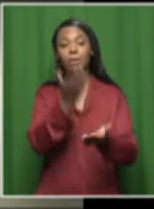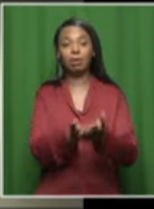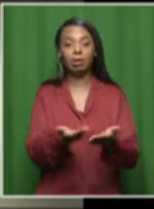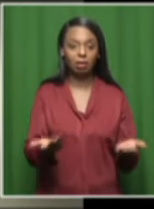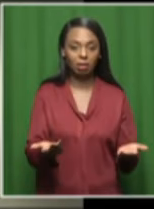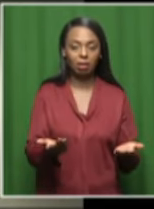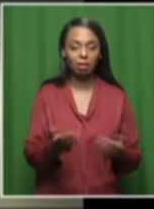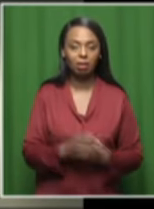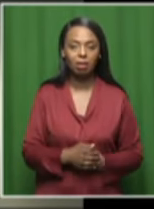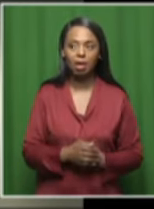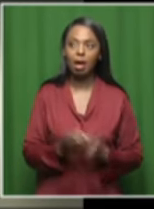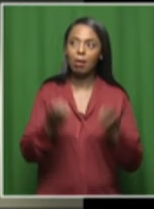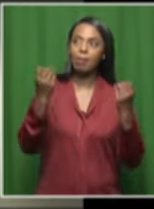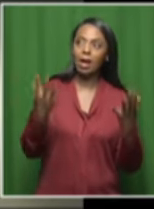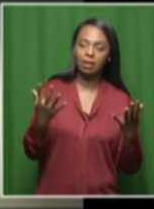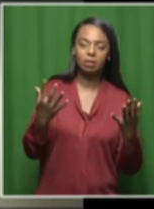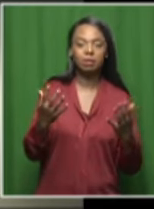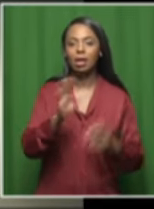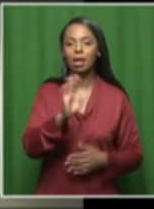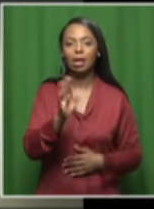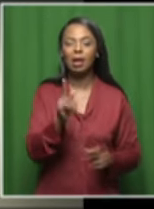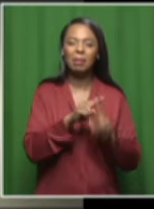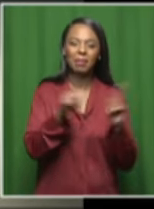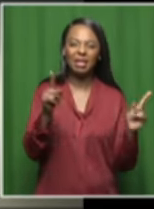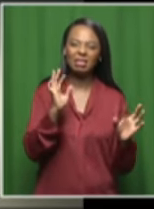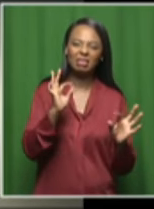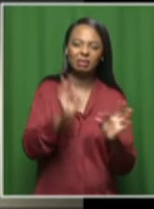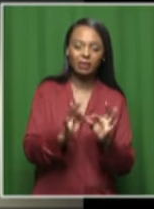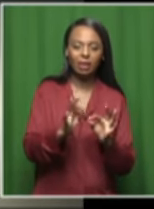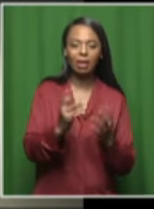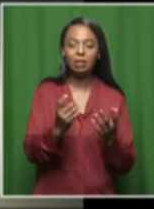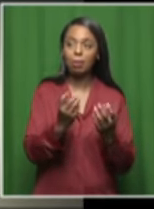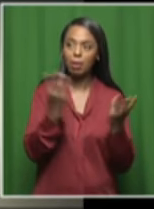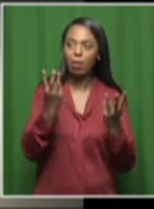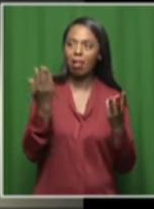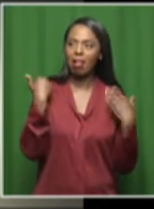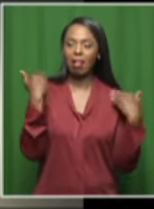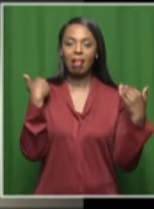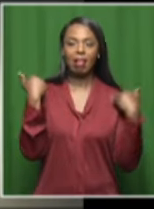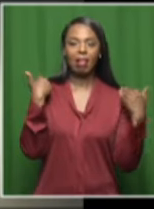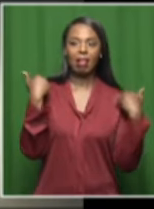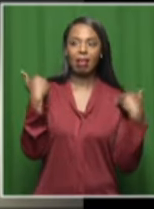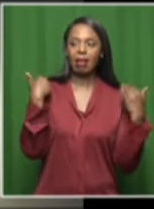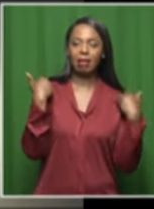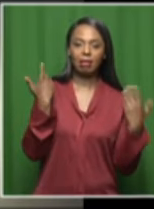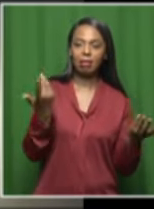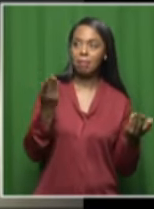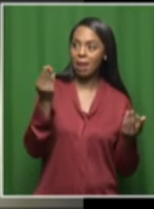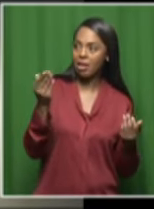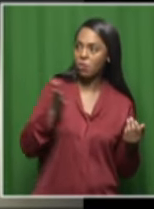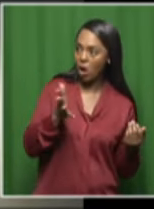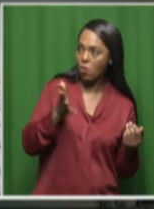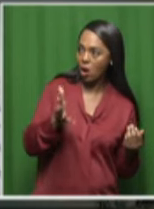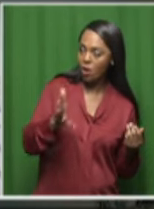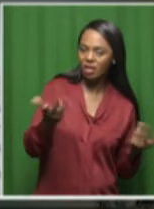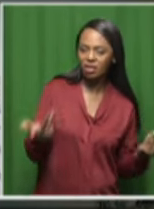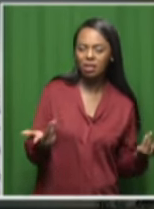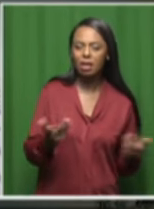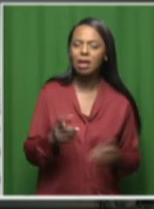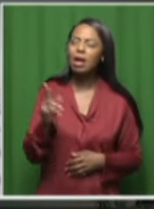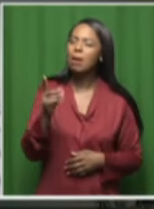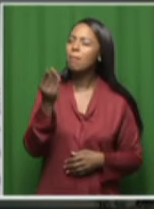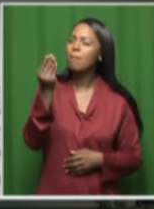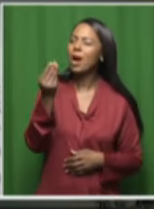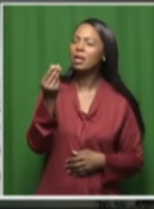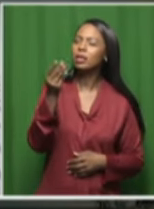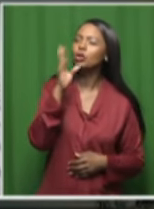I don't want to put a number on it, but a significant number of people coming forward and wanting their money. What money are we talking about? I mean, if